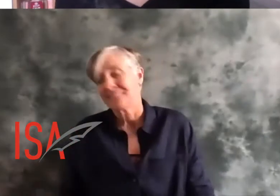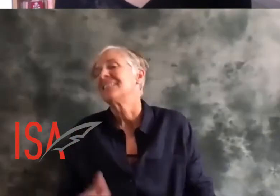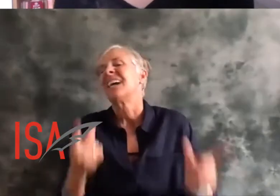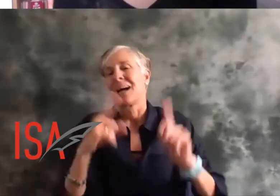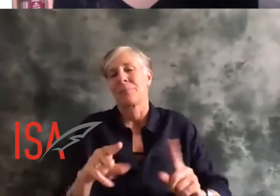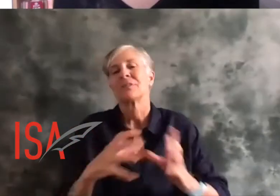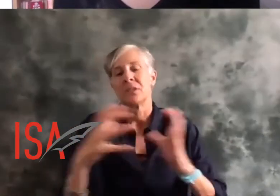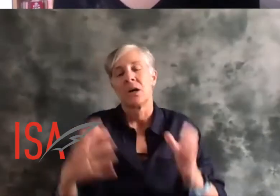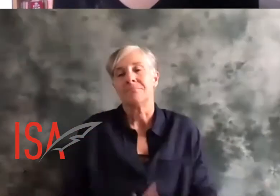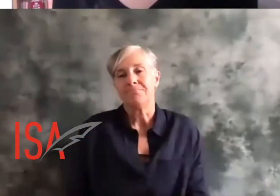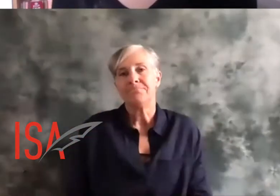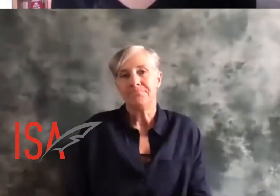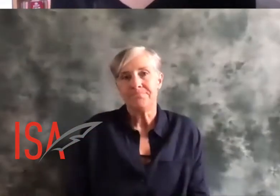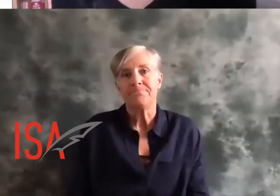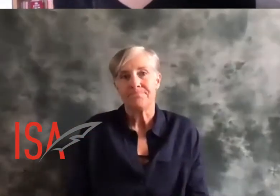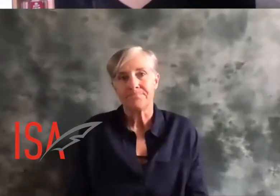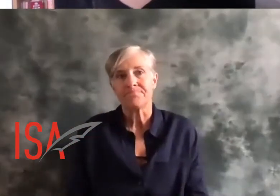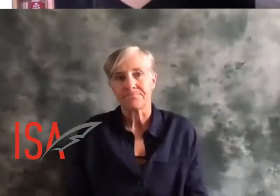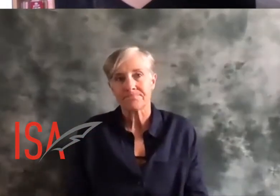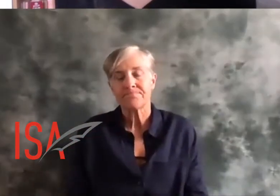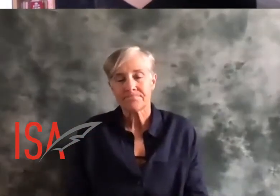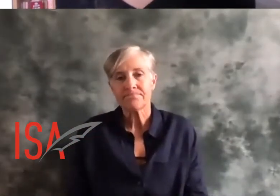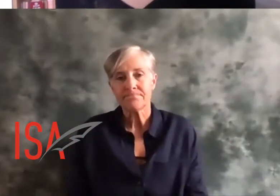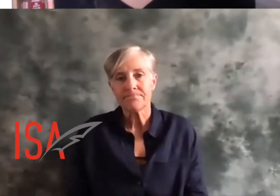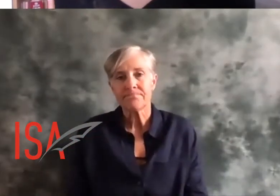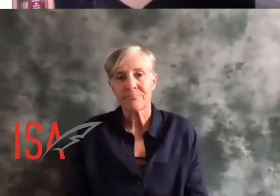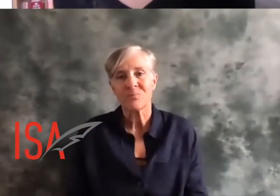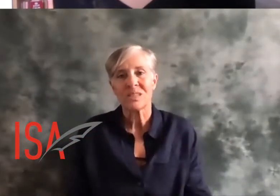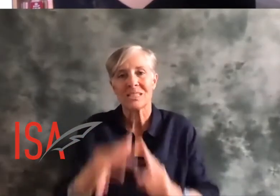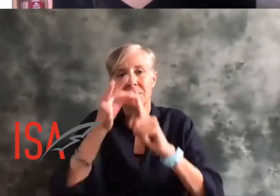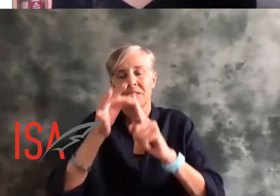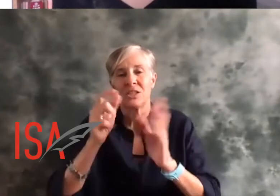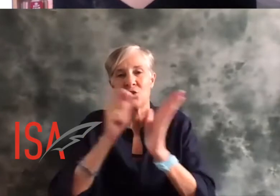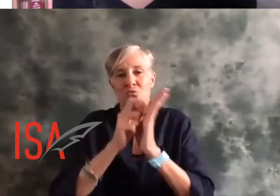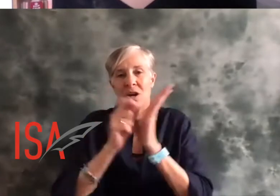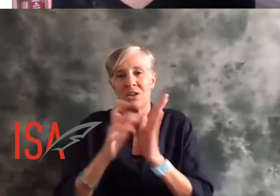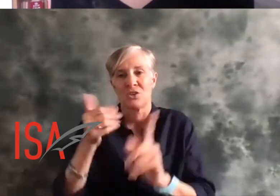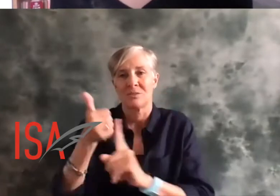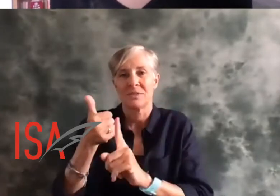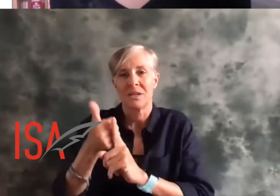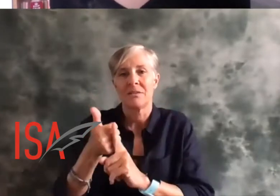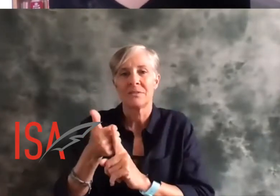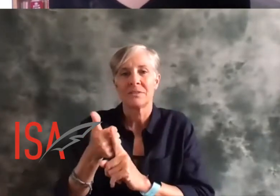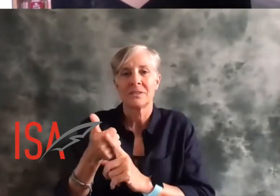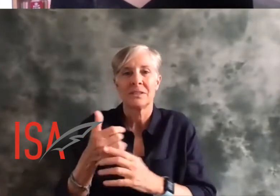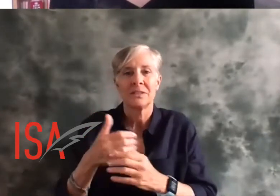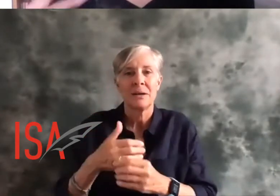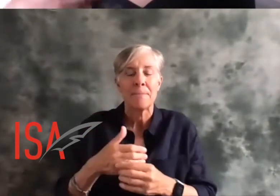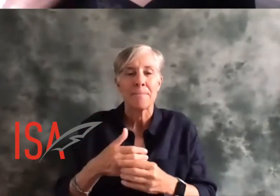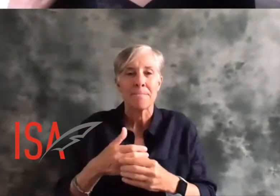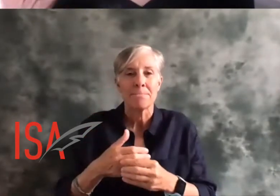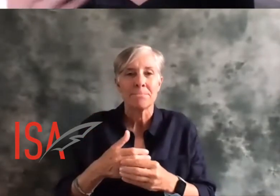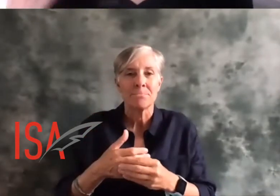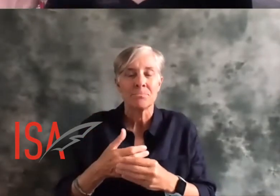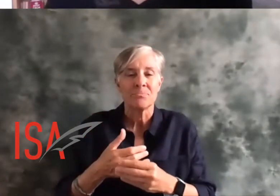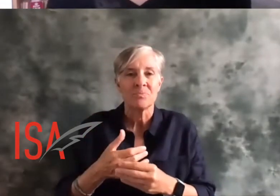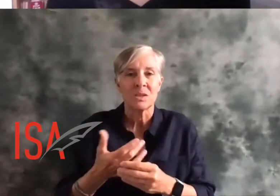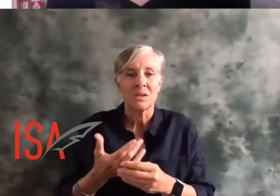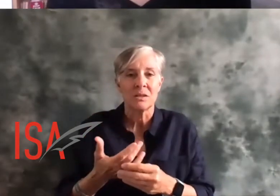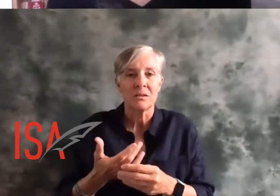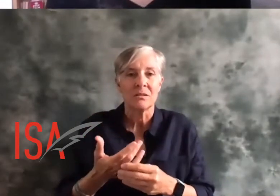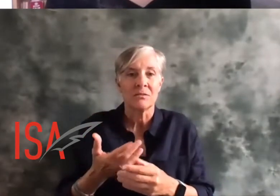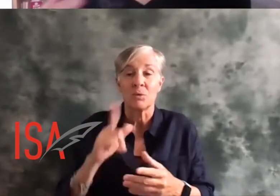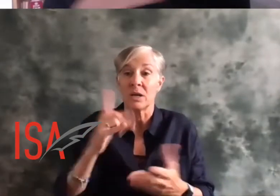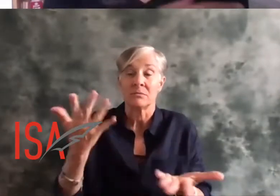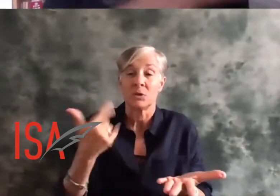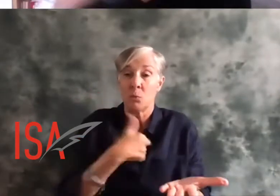lot, especially with writers who are emerging, because the tendency is, because write